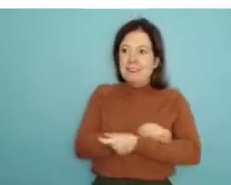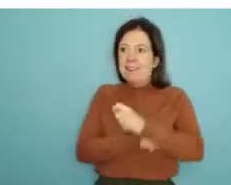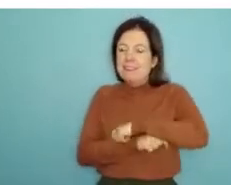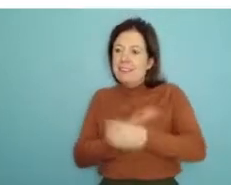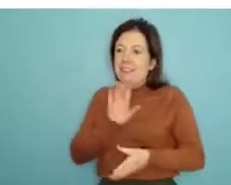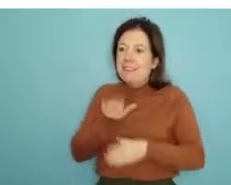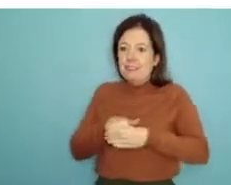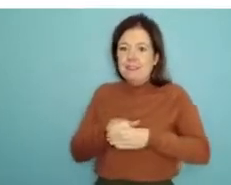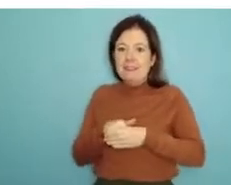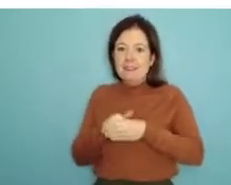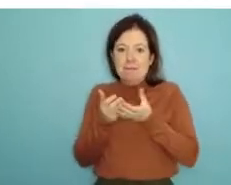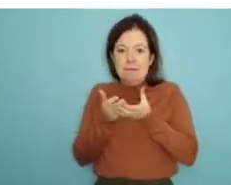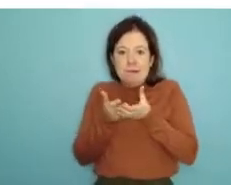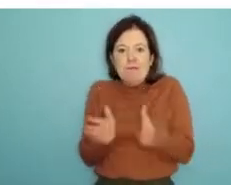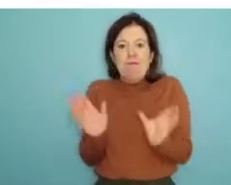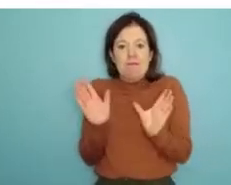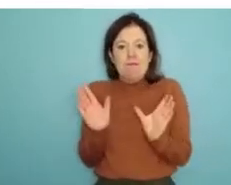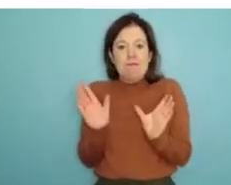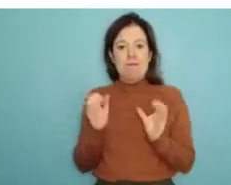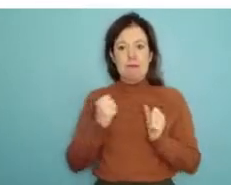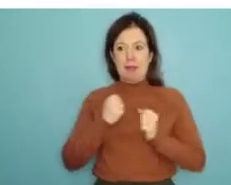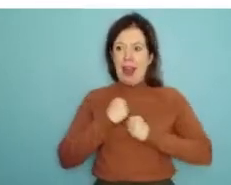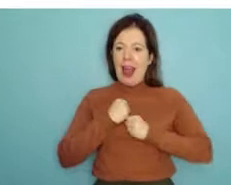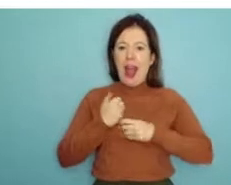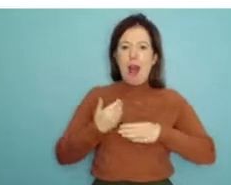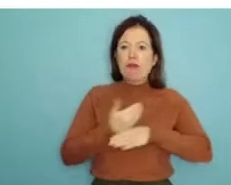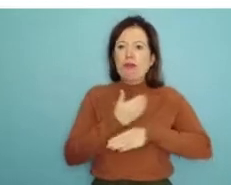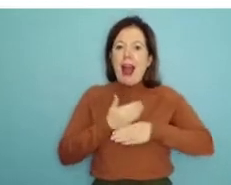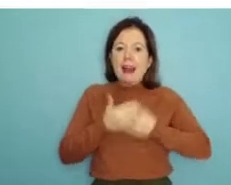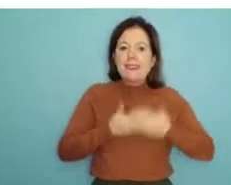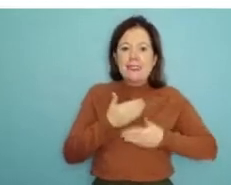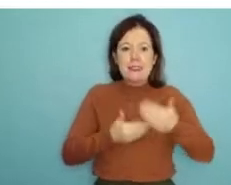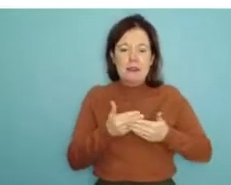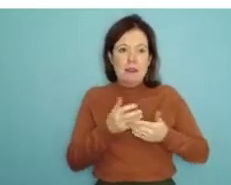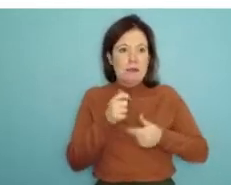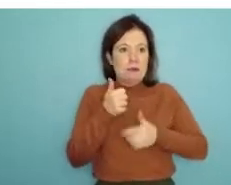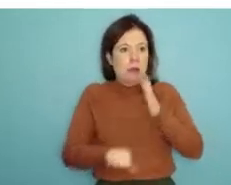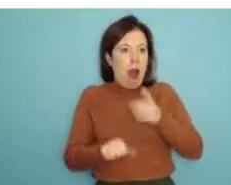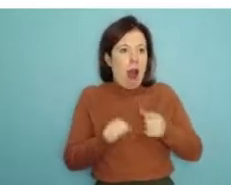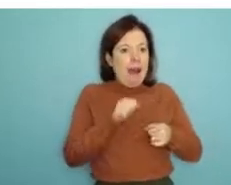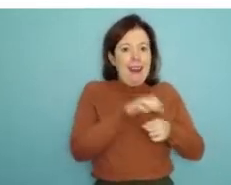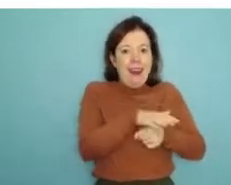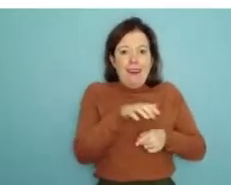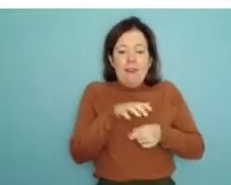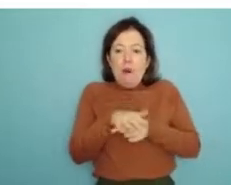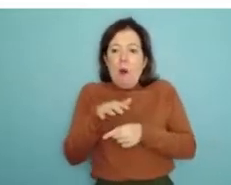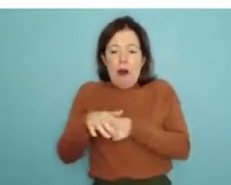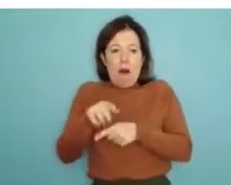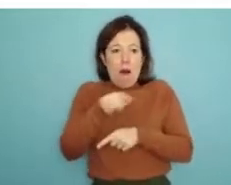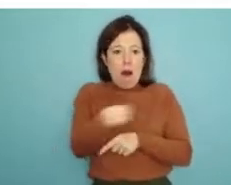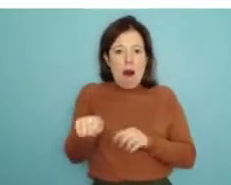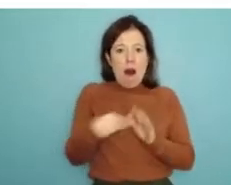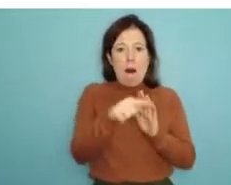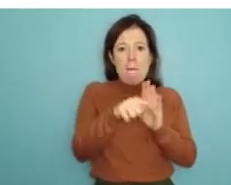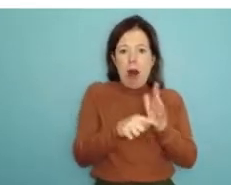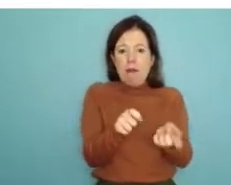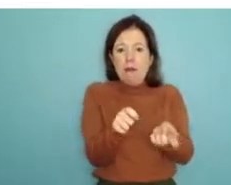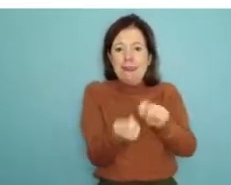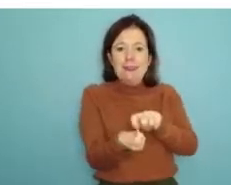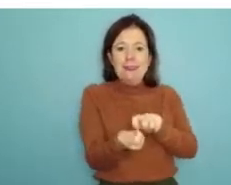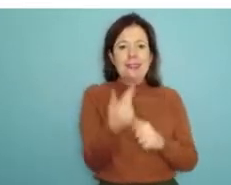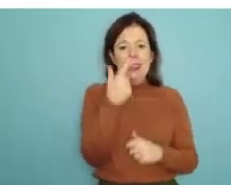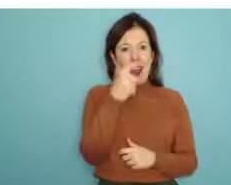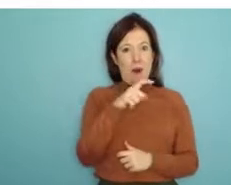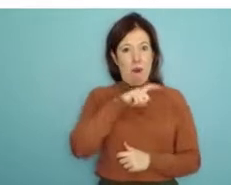across our practice journey so that we can actually start to influence policy, because that's how we can actually make a